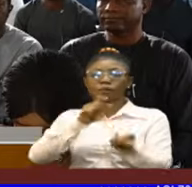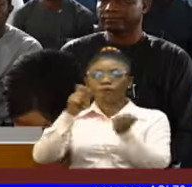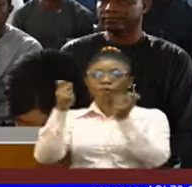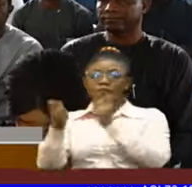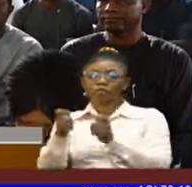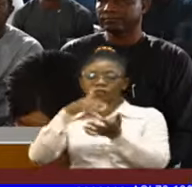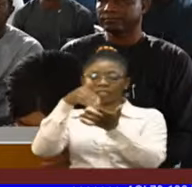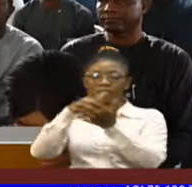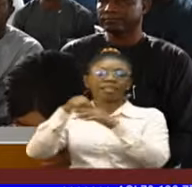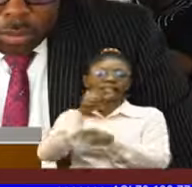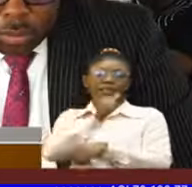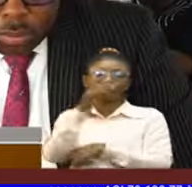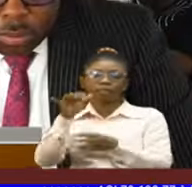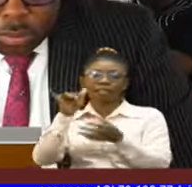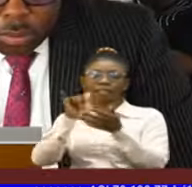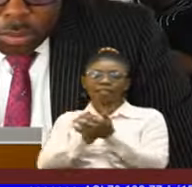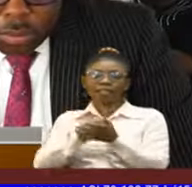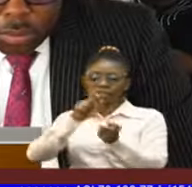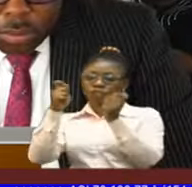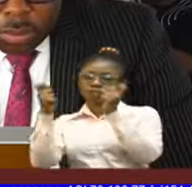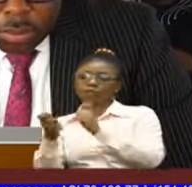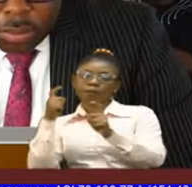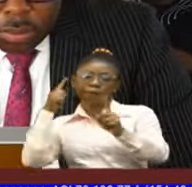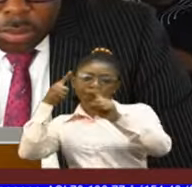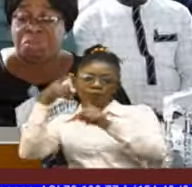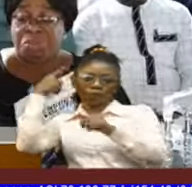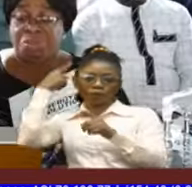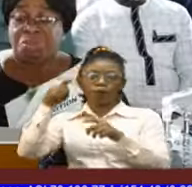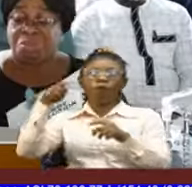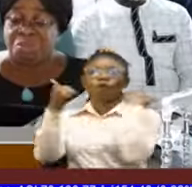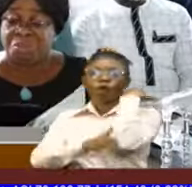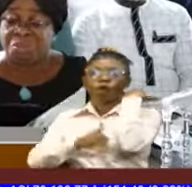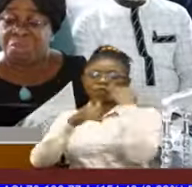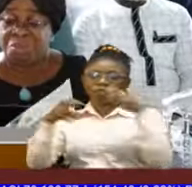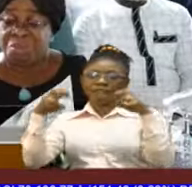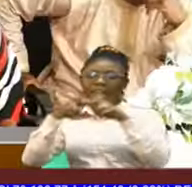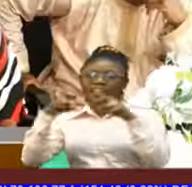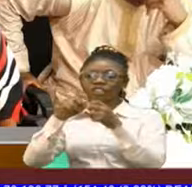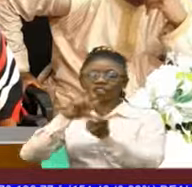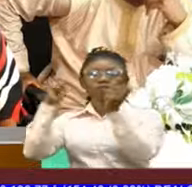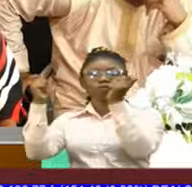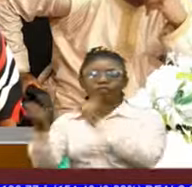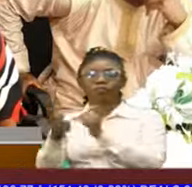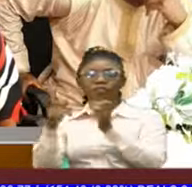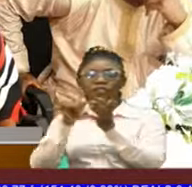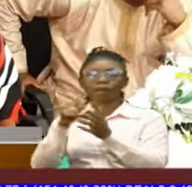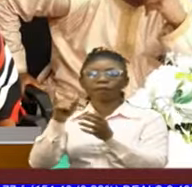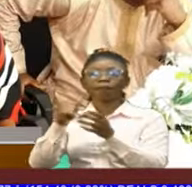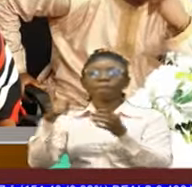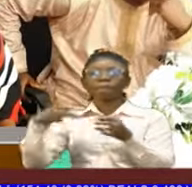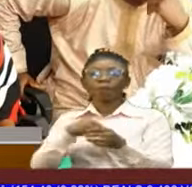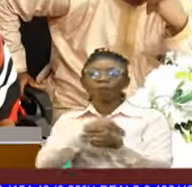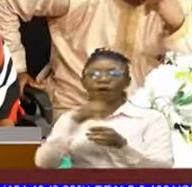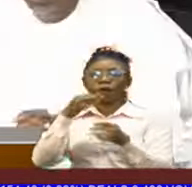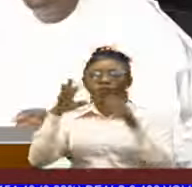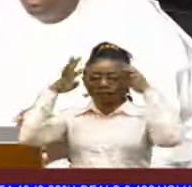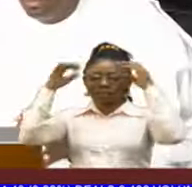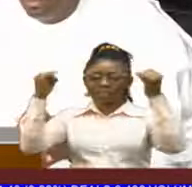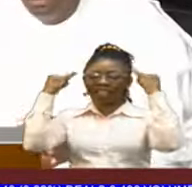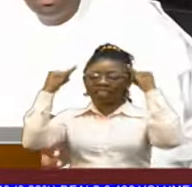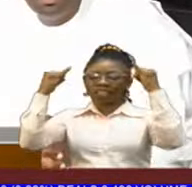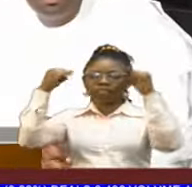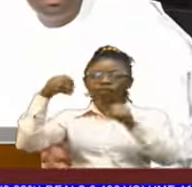is a significant turning point in the country's energy revolution. This is as members of the Presidential CNG Initiative committed to